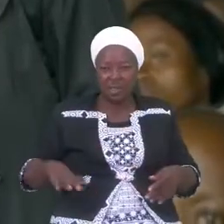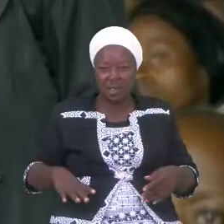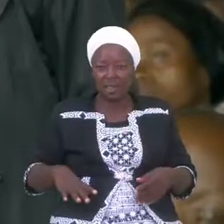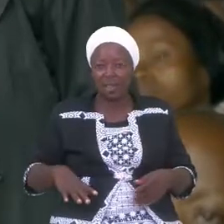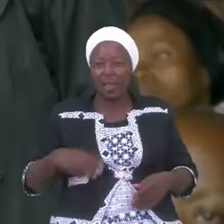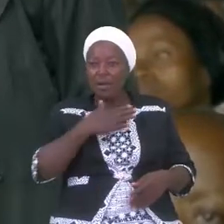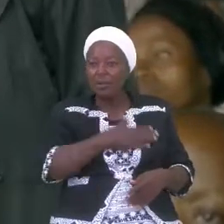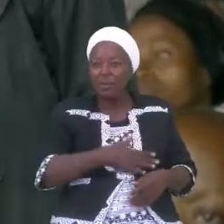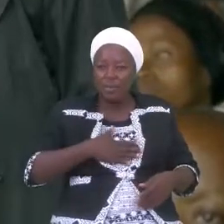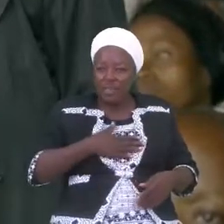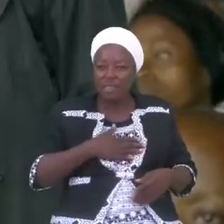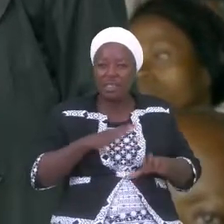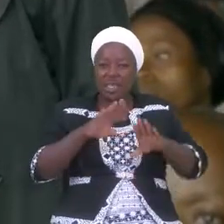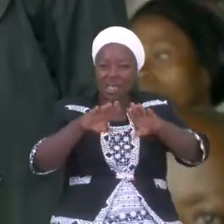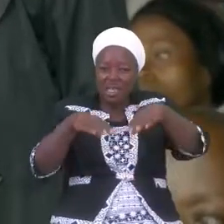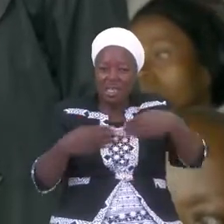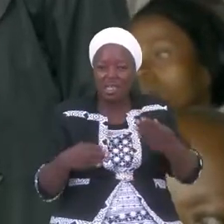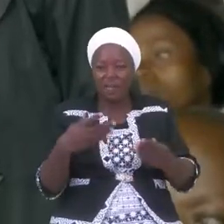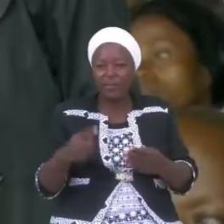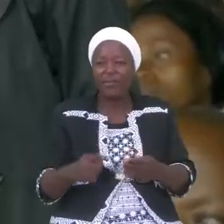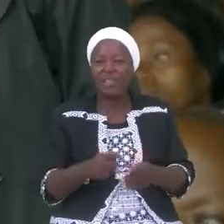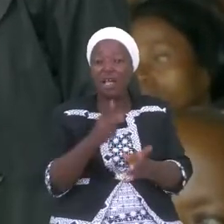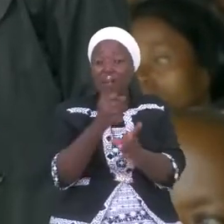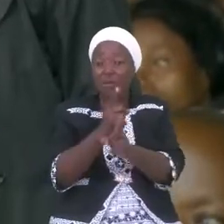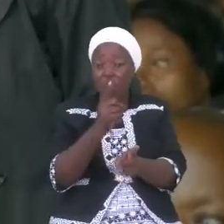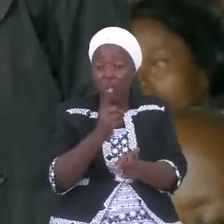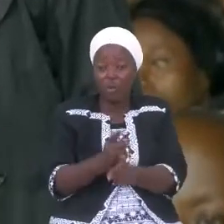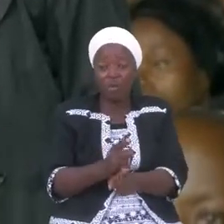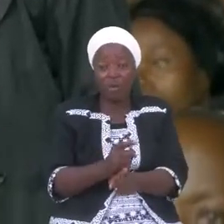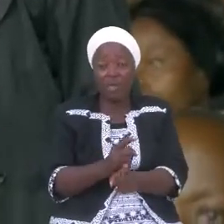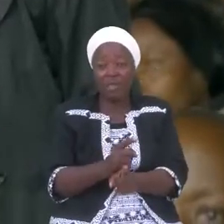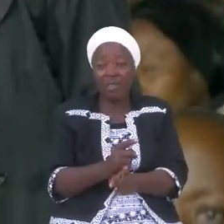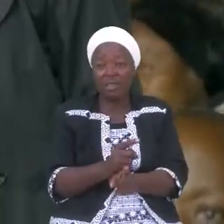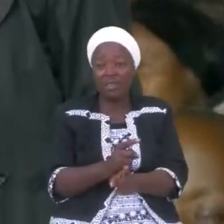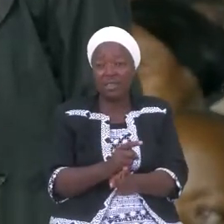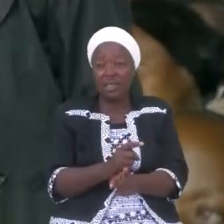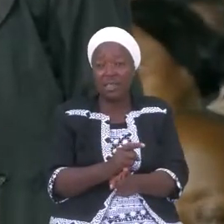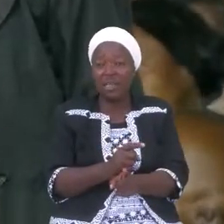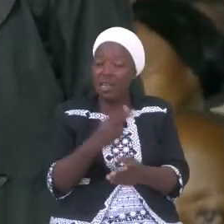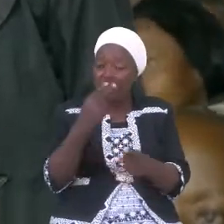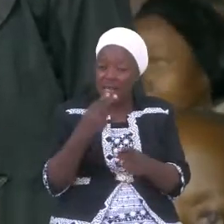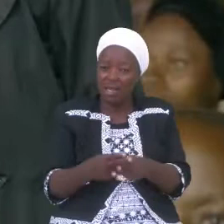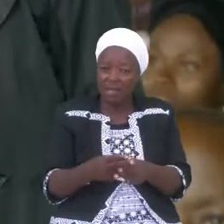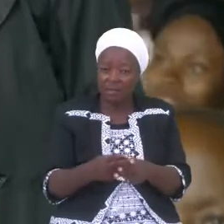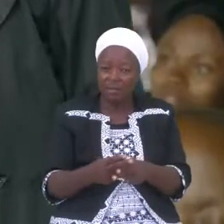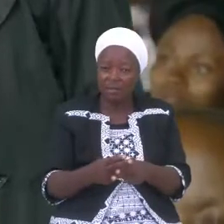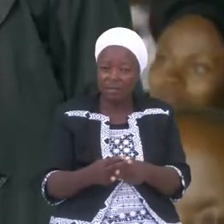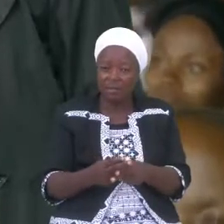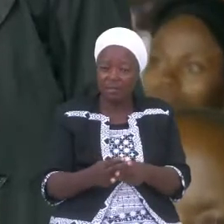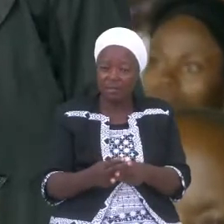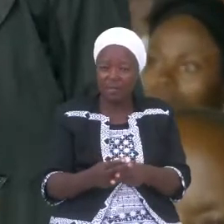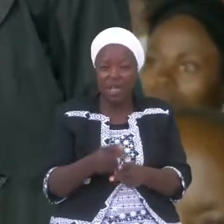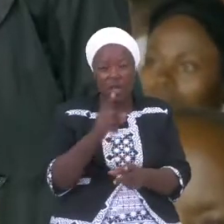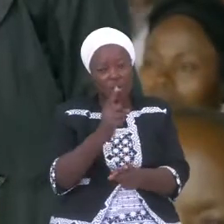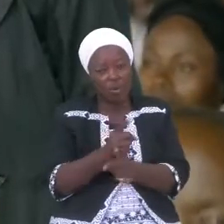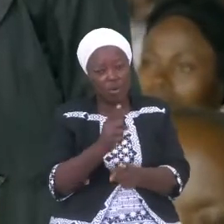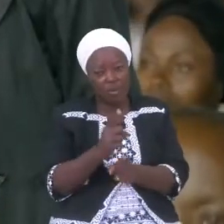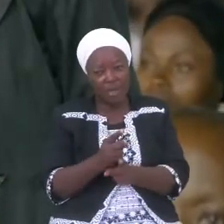give the detail to the counselors with you there now. Your name, your contact address,